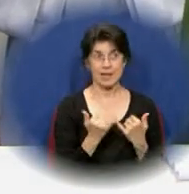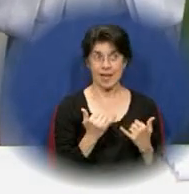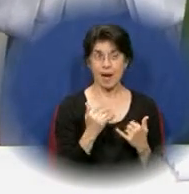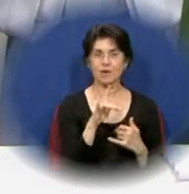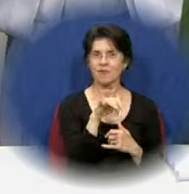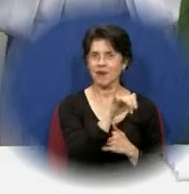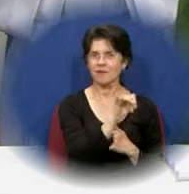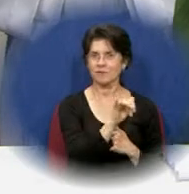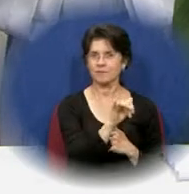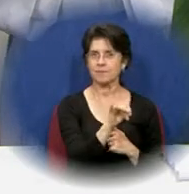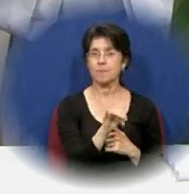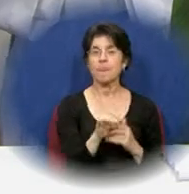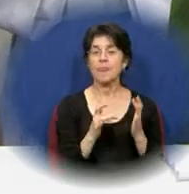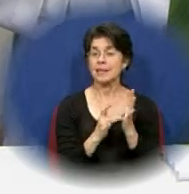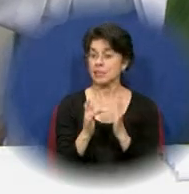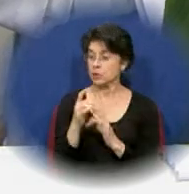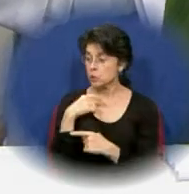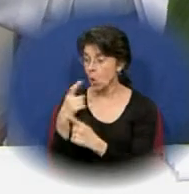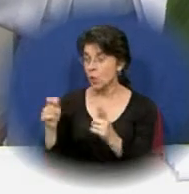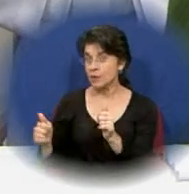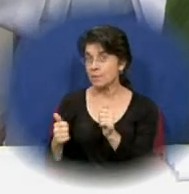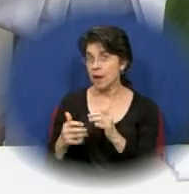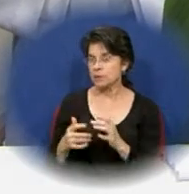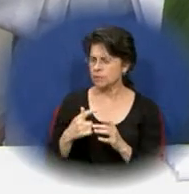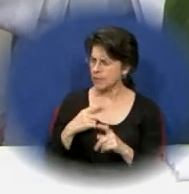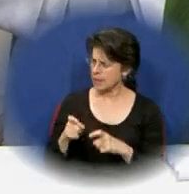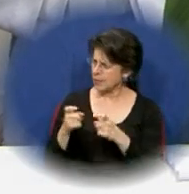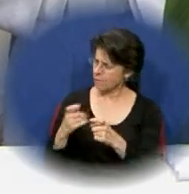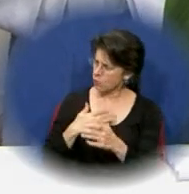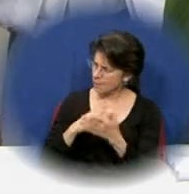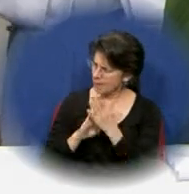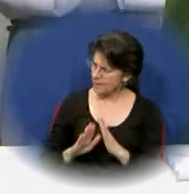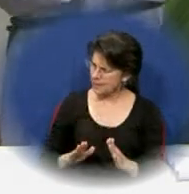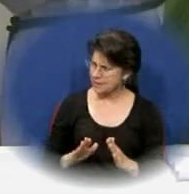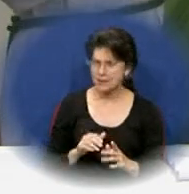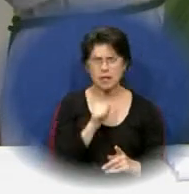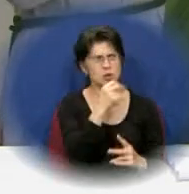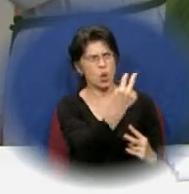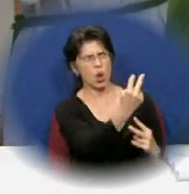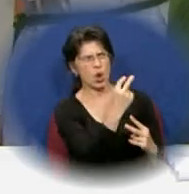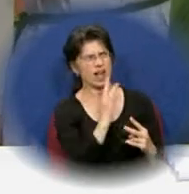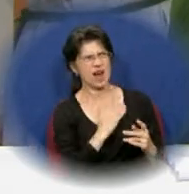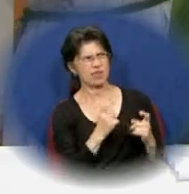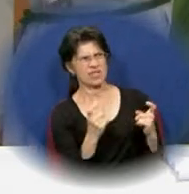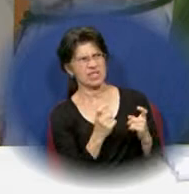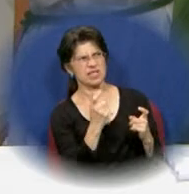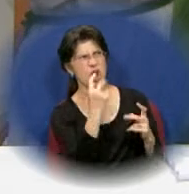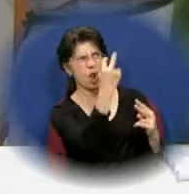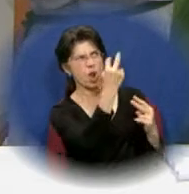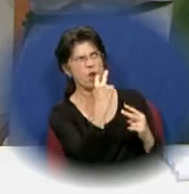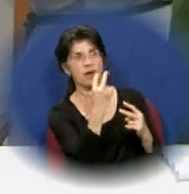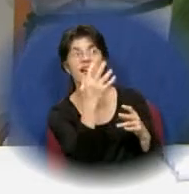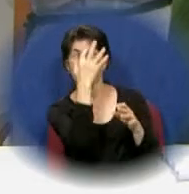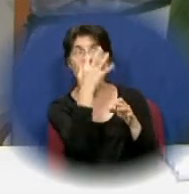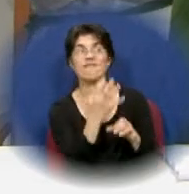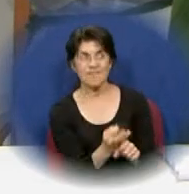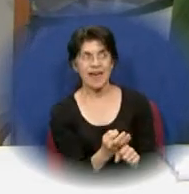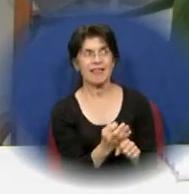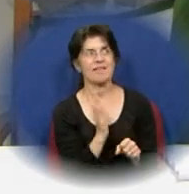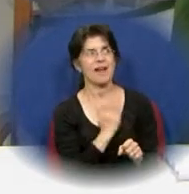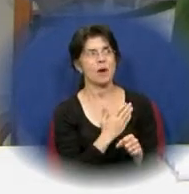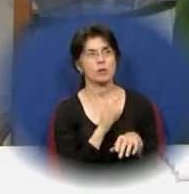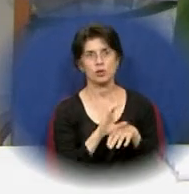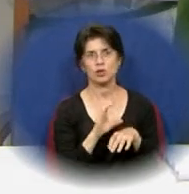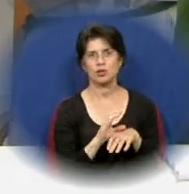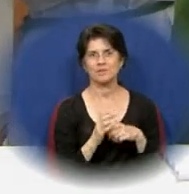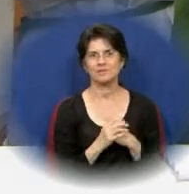"Peace I leave you, my peace I give you," look not on our sins, but on the faith of your church, and graciously grant her peace and unity in